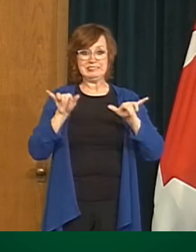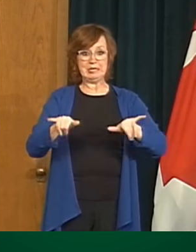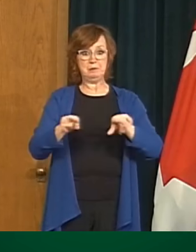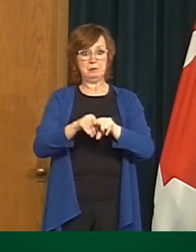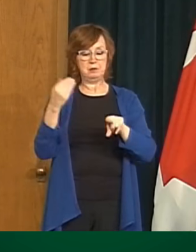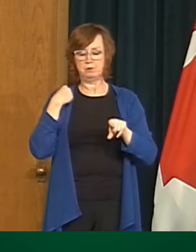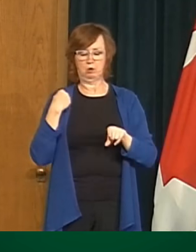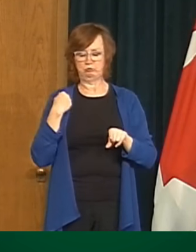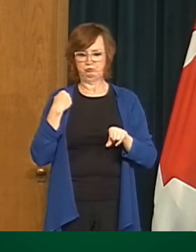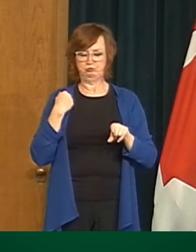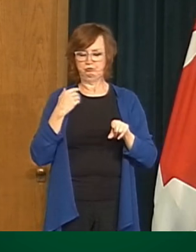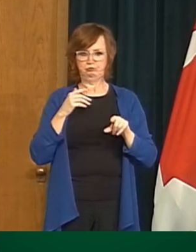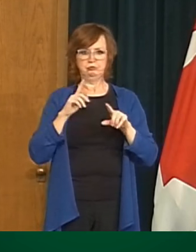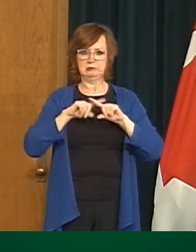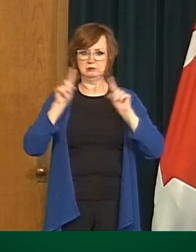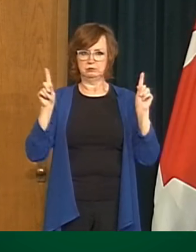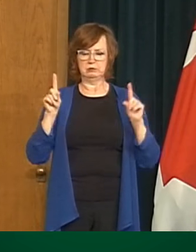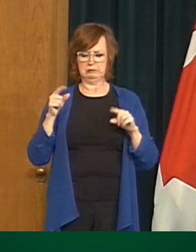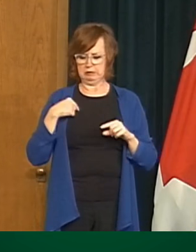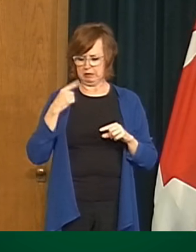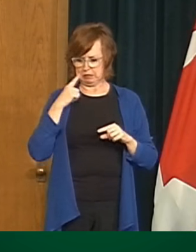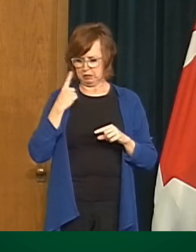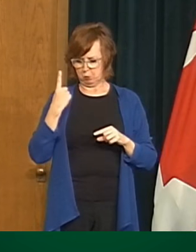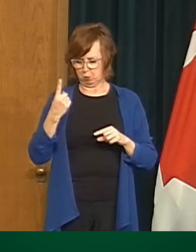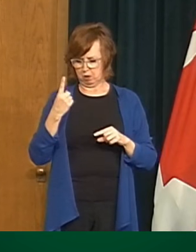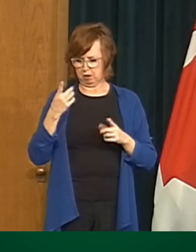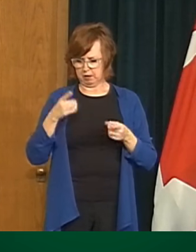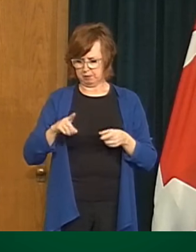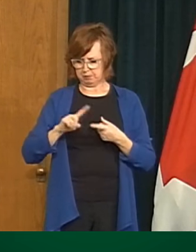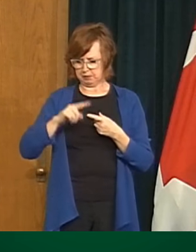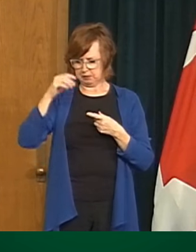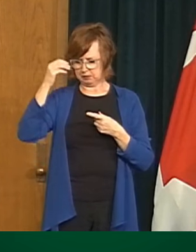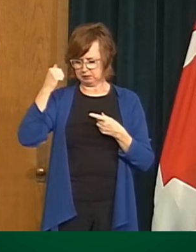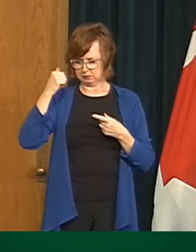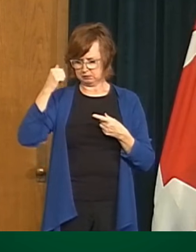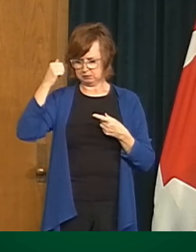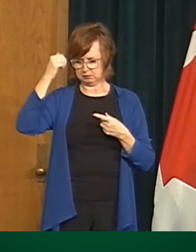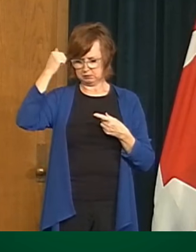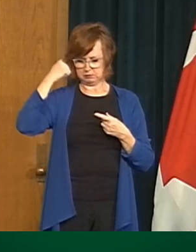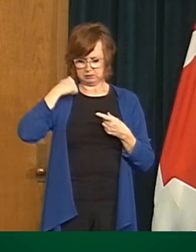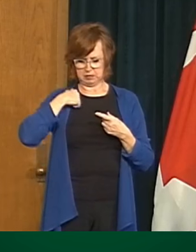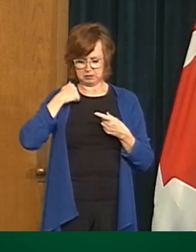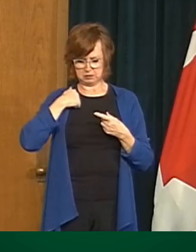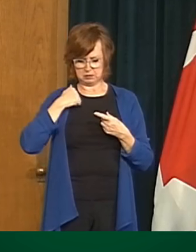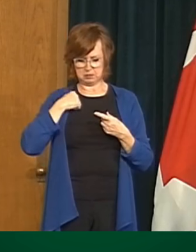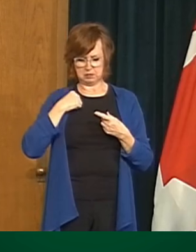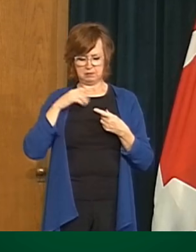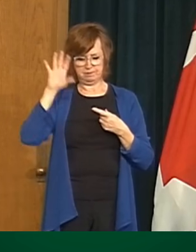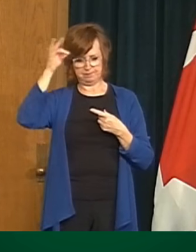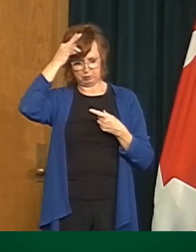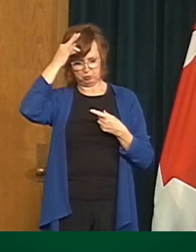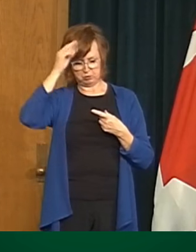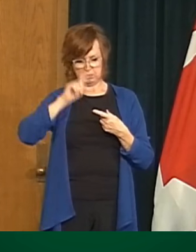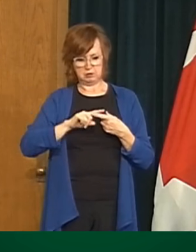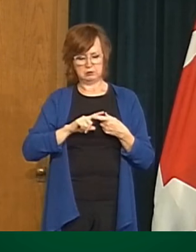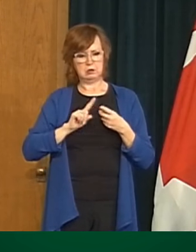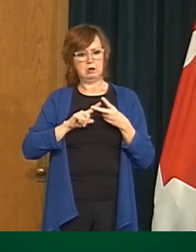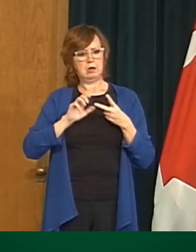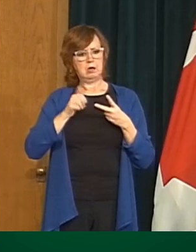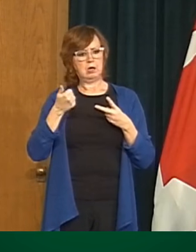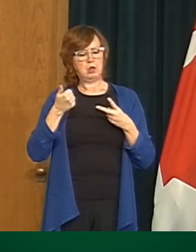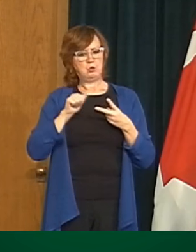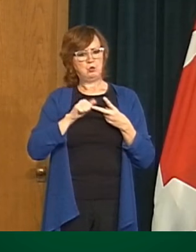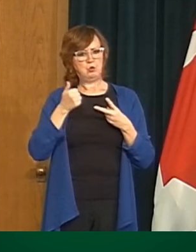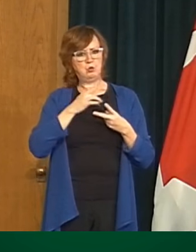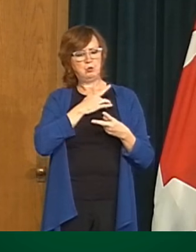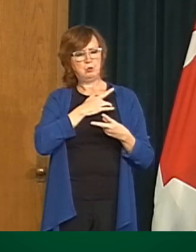there might be one other parliament or legislative assembly that may be looking at a modified, not so much